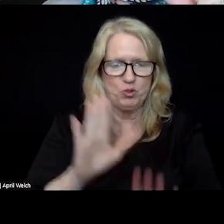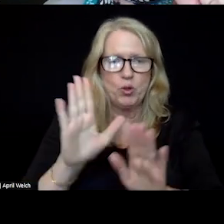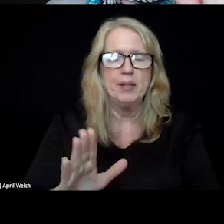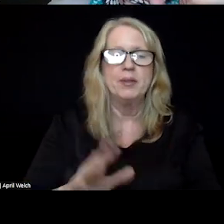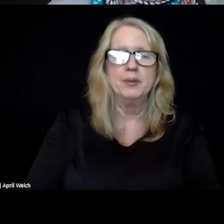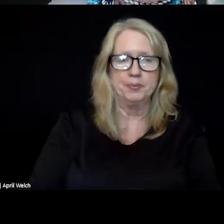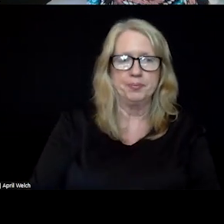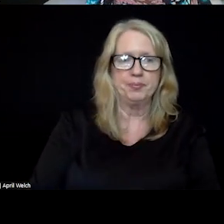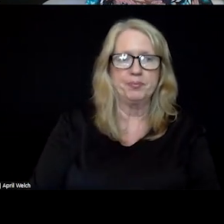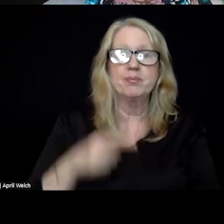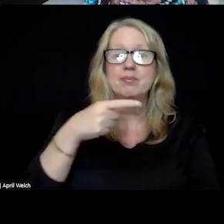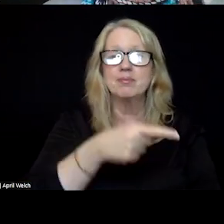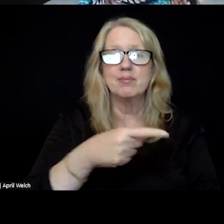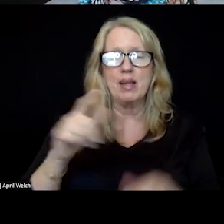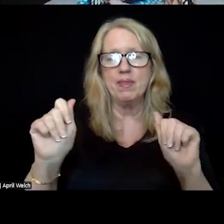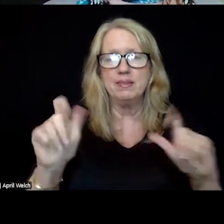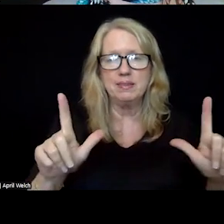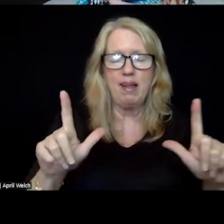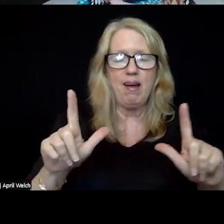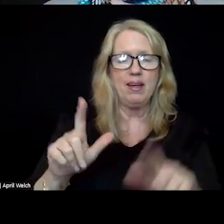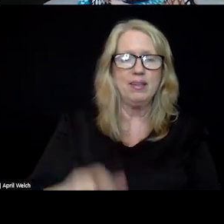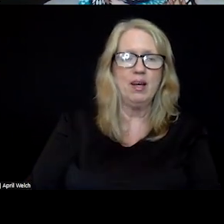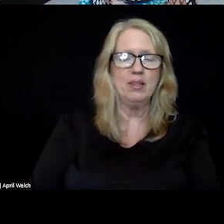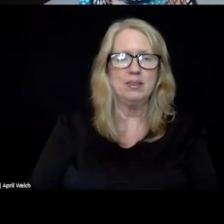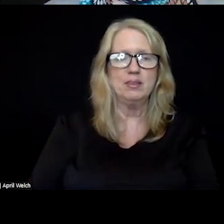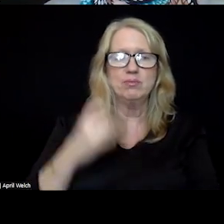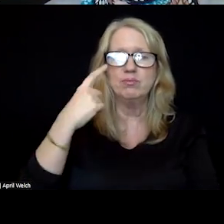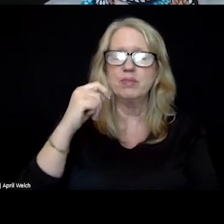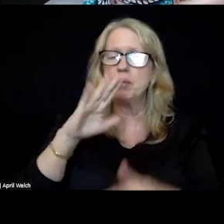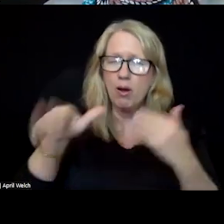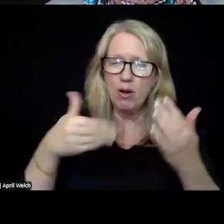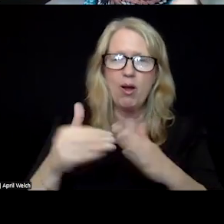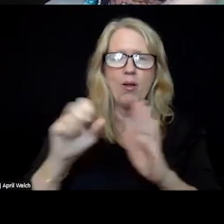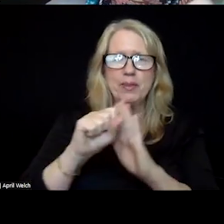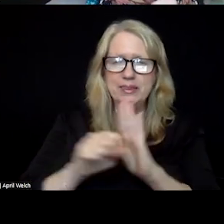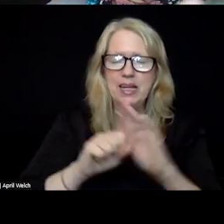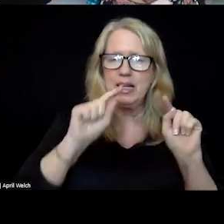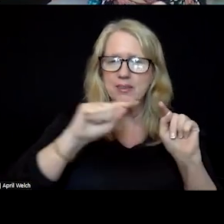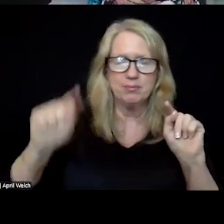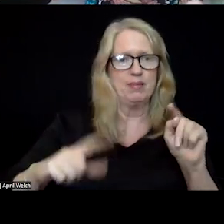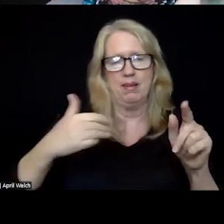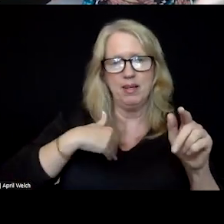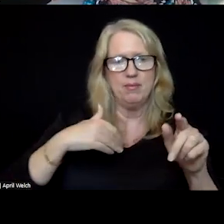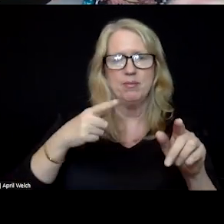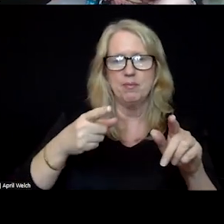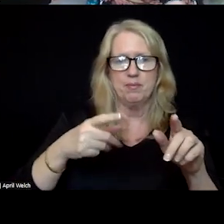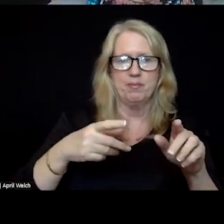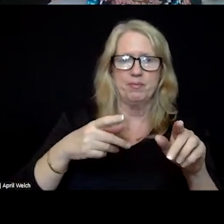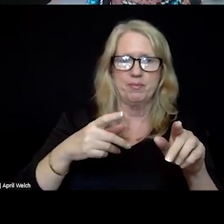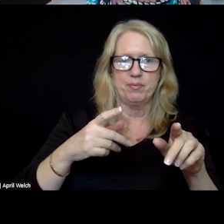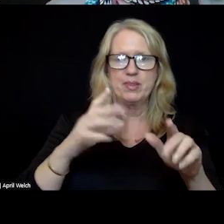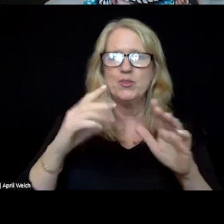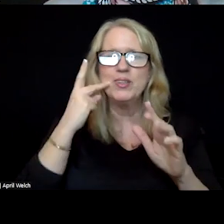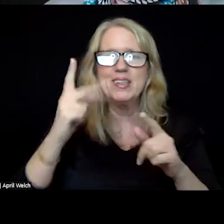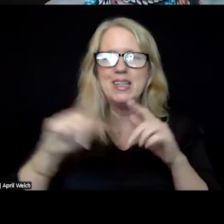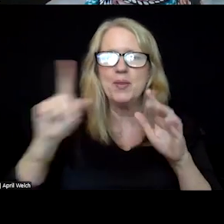So what this slide is all the states, and if they have a picture in the shape of the